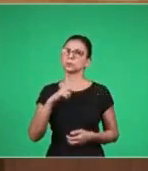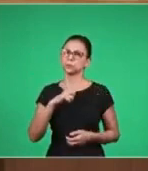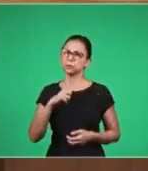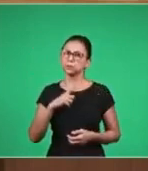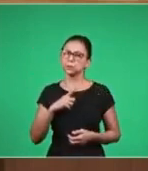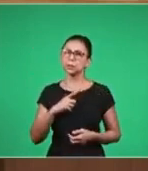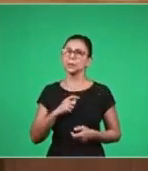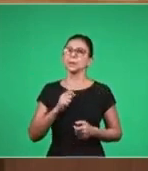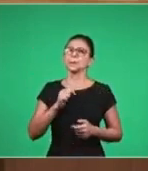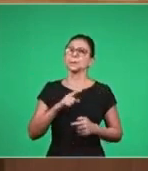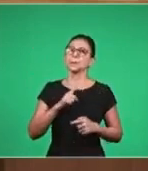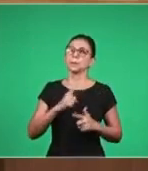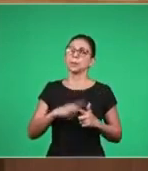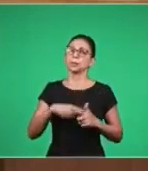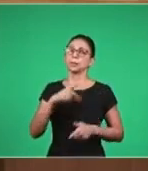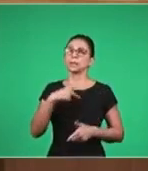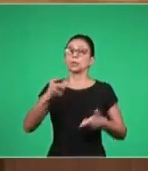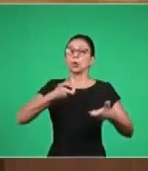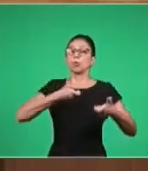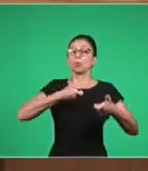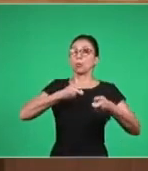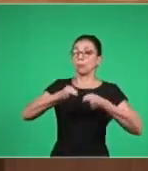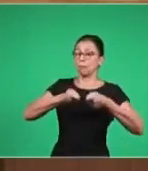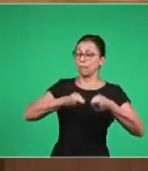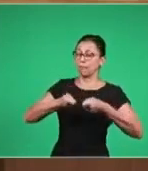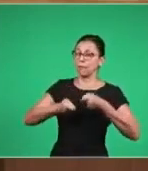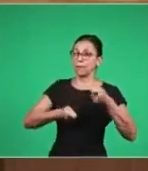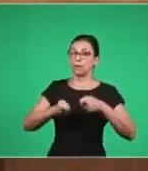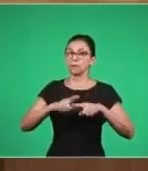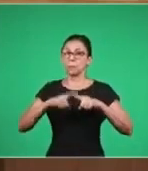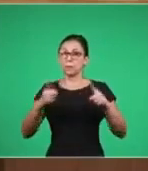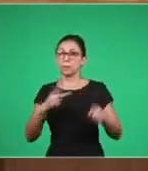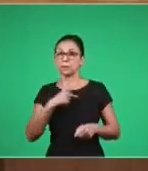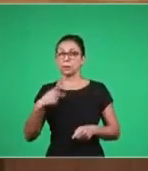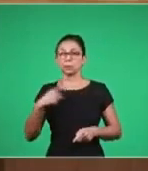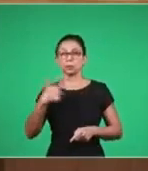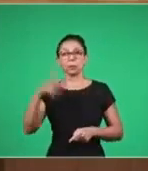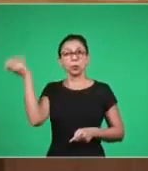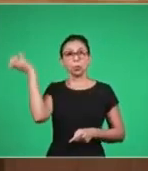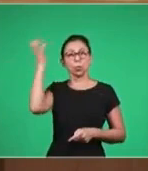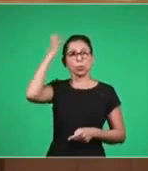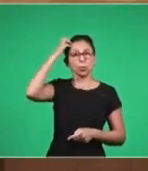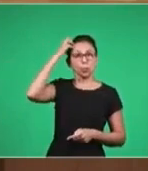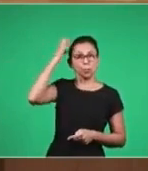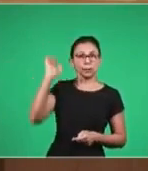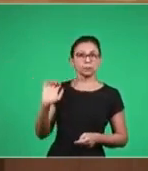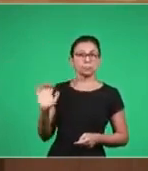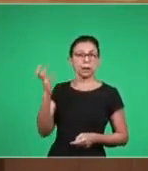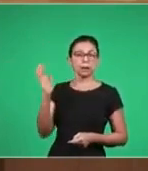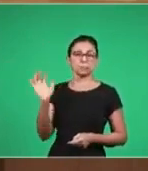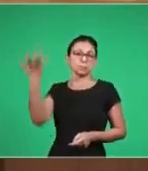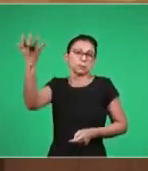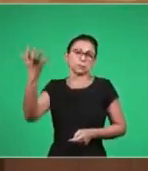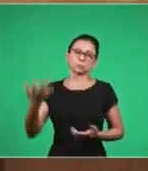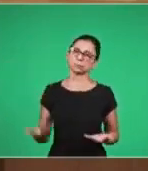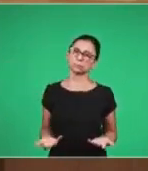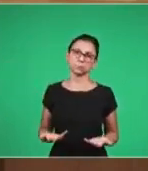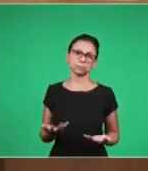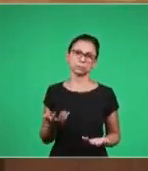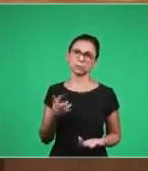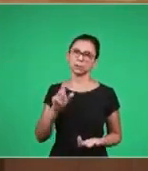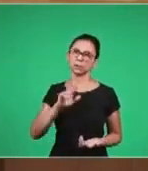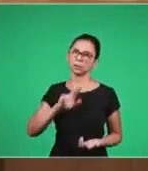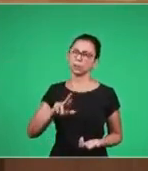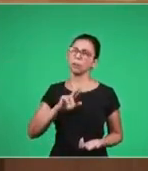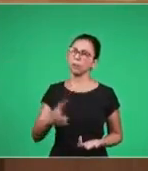The pastor has a great responsibility in the governance of the church. He's not at fault if anything goes wrong in these